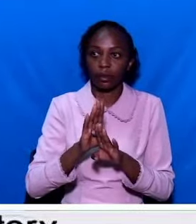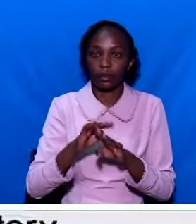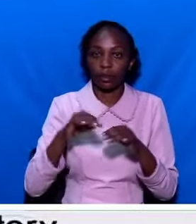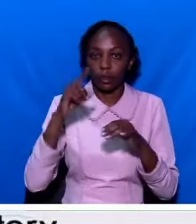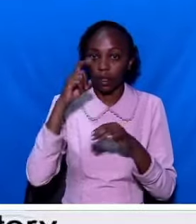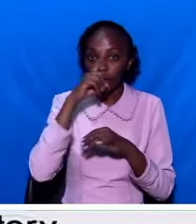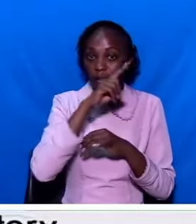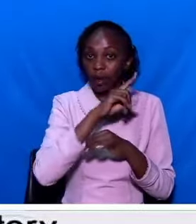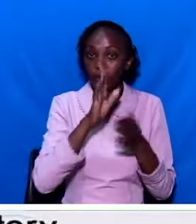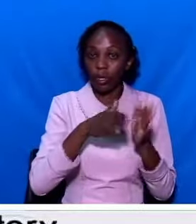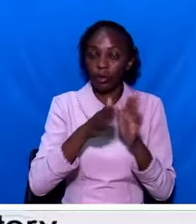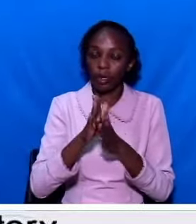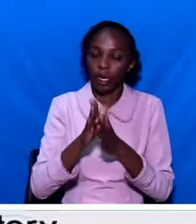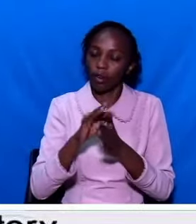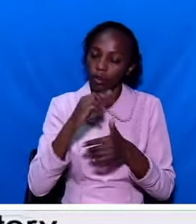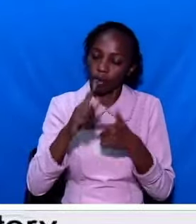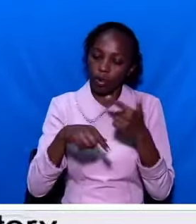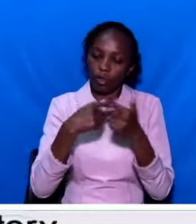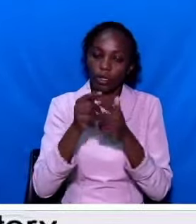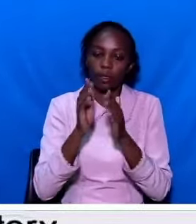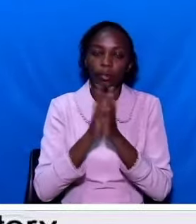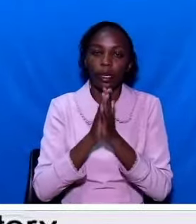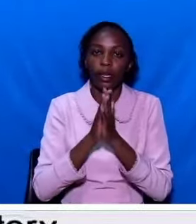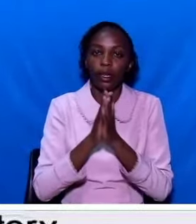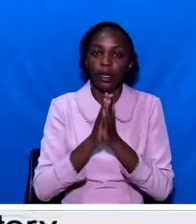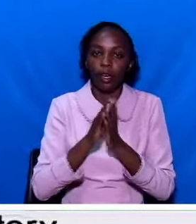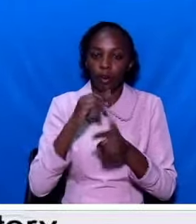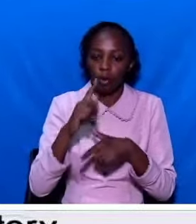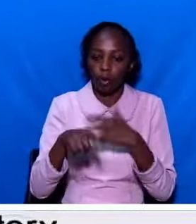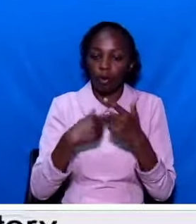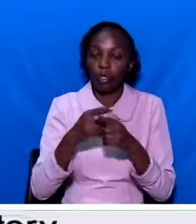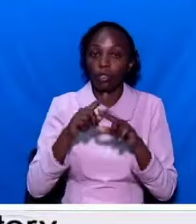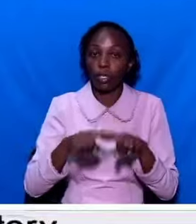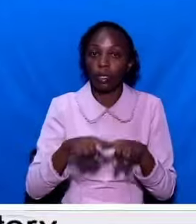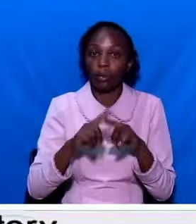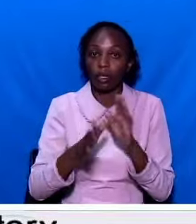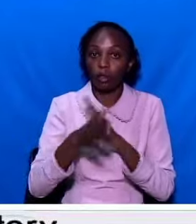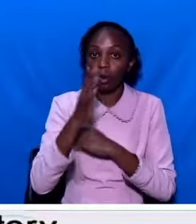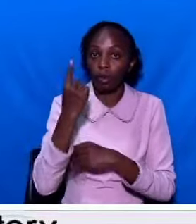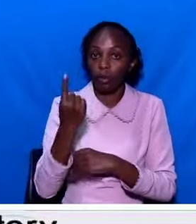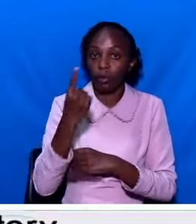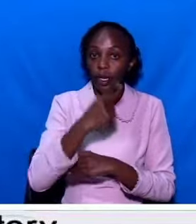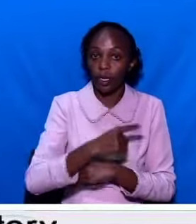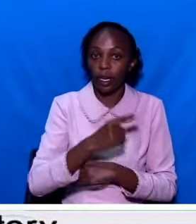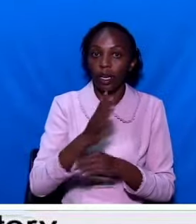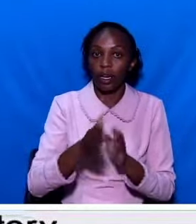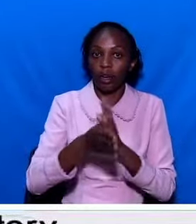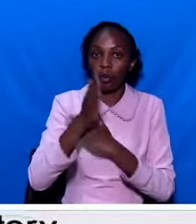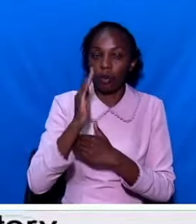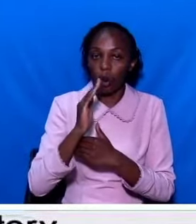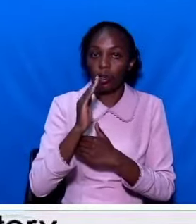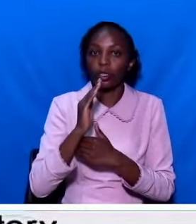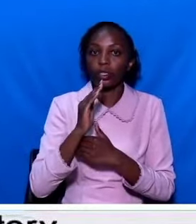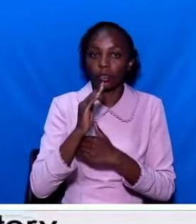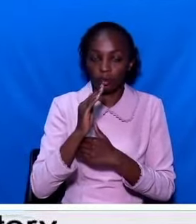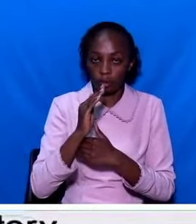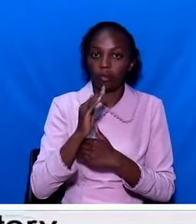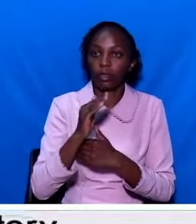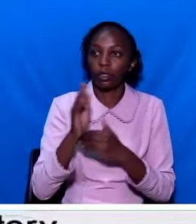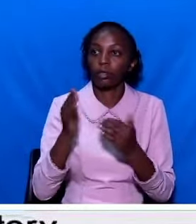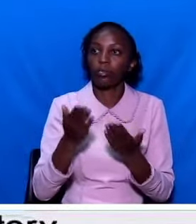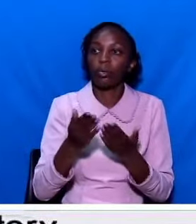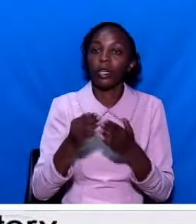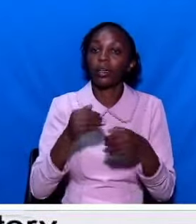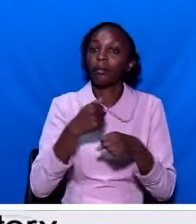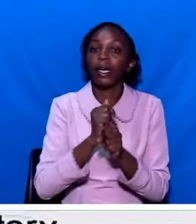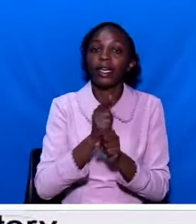worry. Keep on praying. Keep on holding on God. One day, God will unlock him as an evangelist.